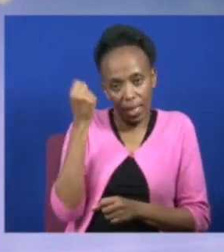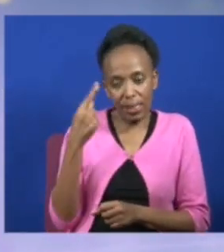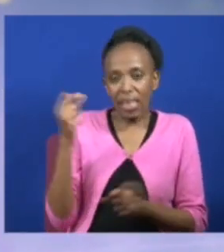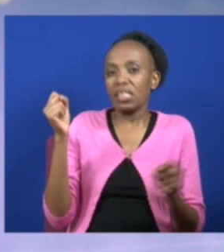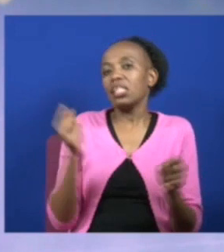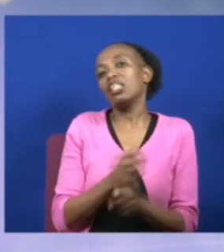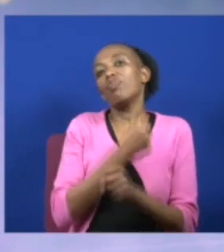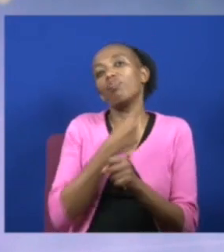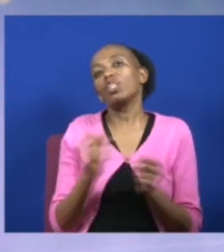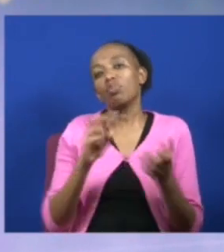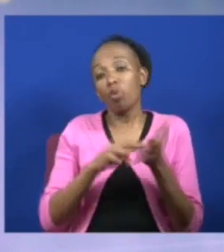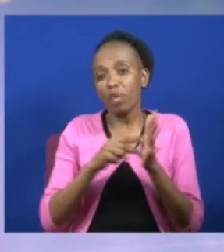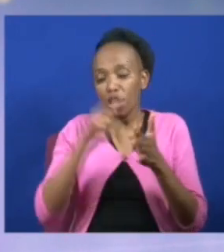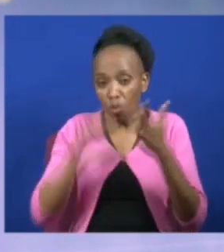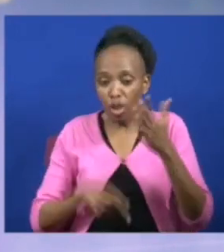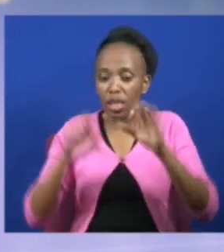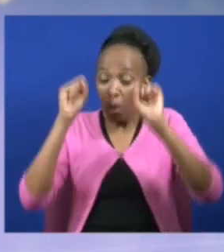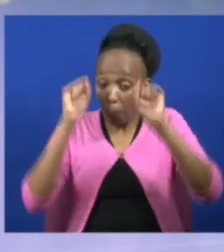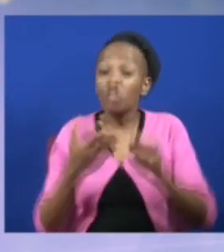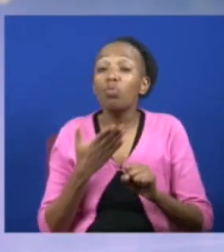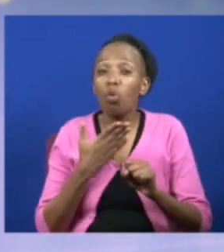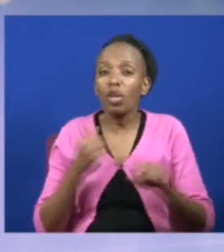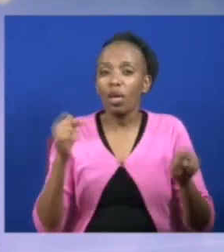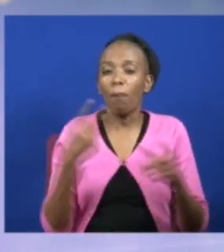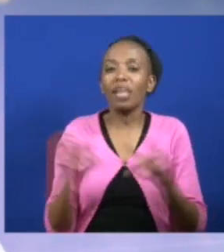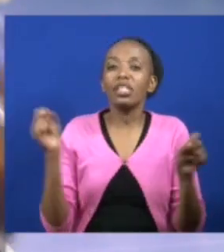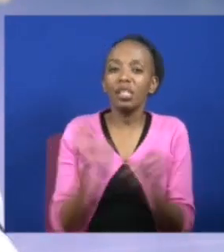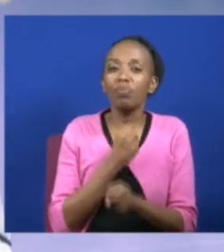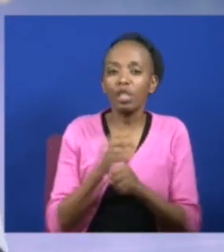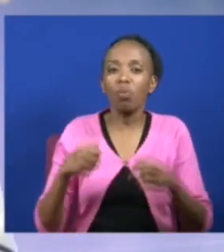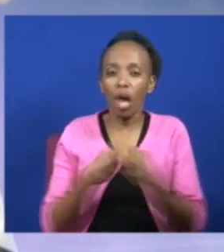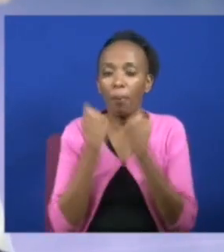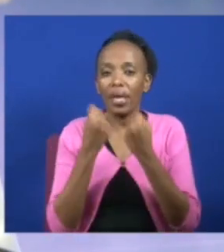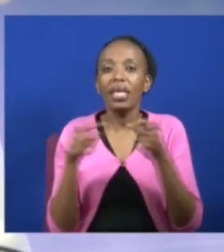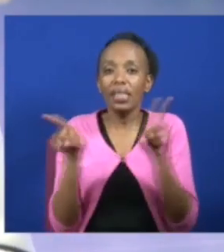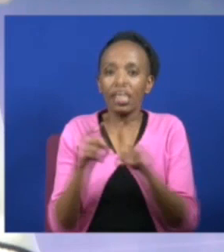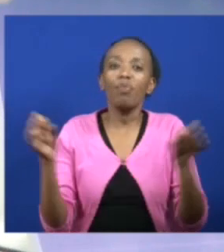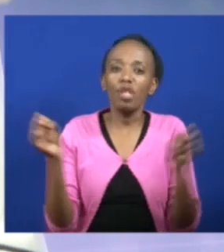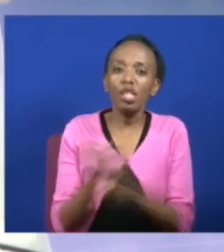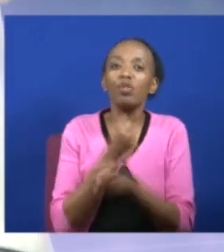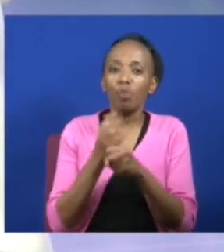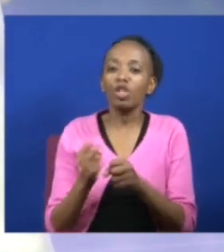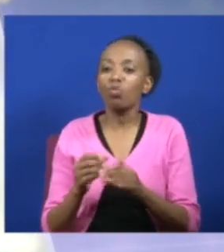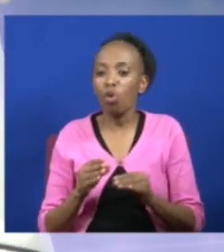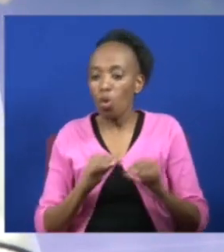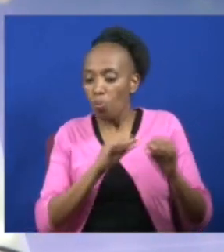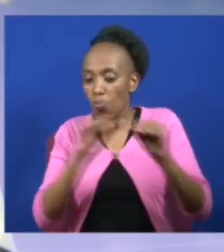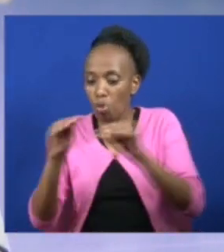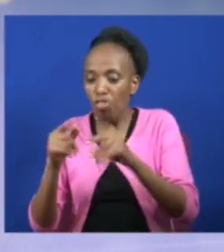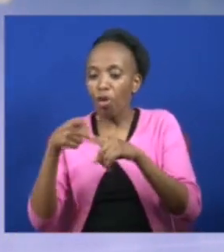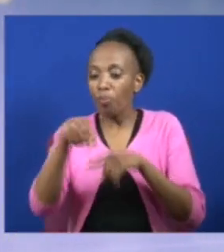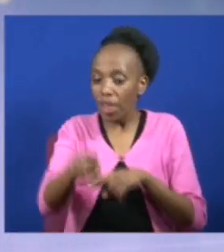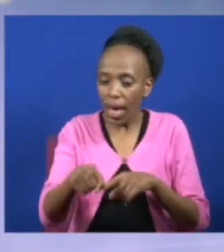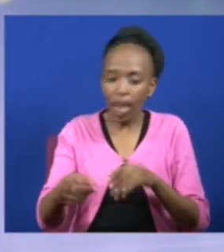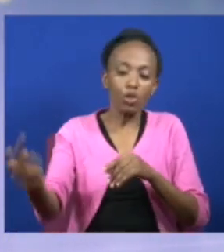That means even if they wanted, it would not happen. Neither can anyone cross over from there to